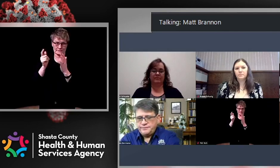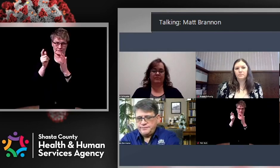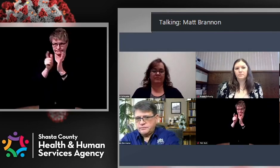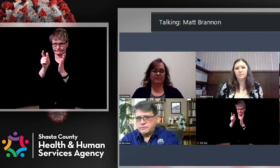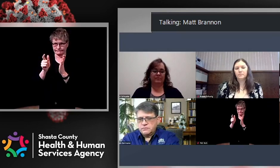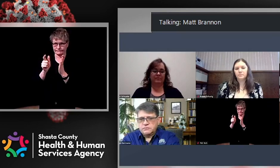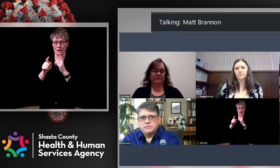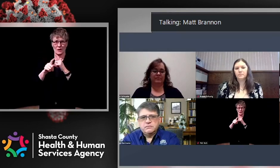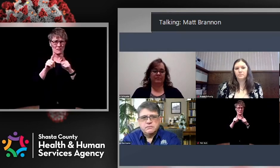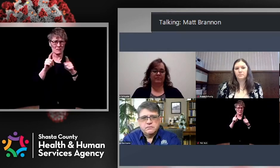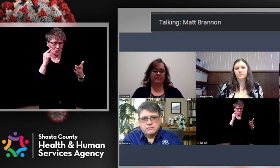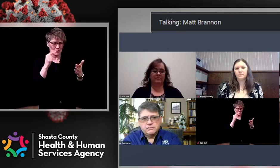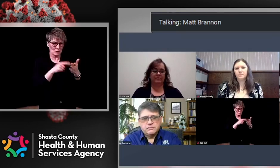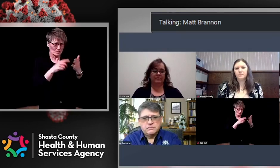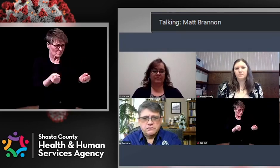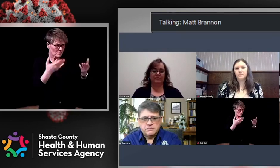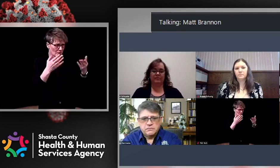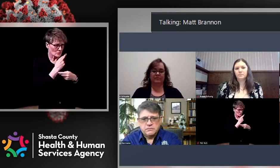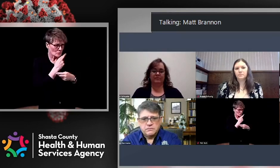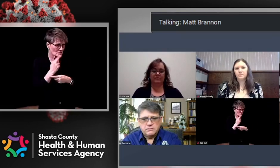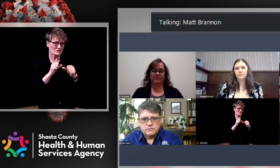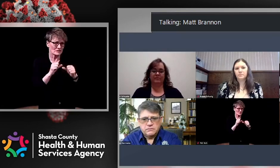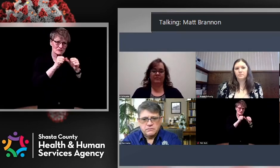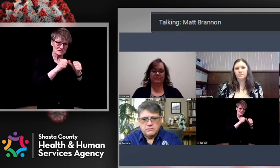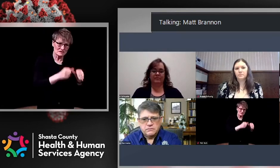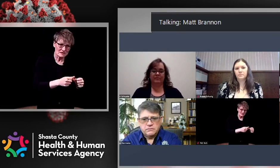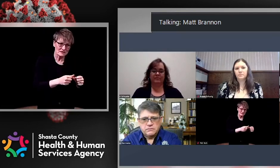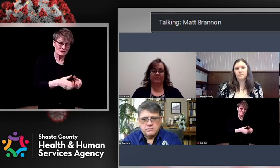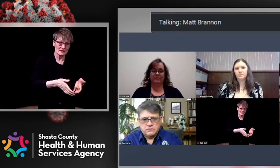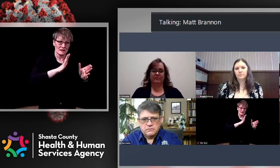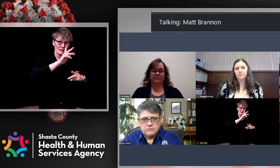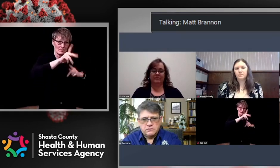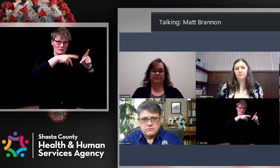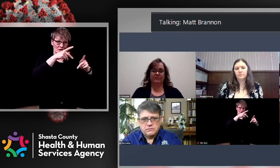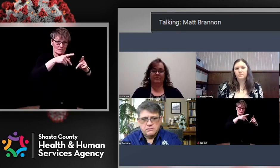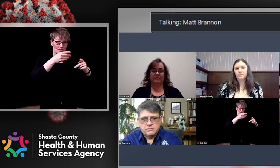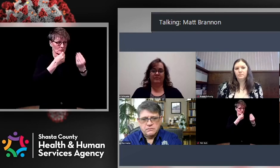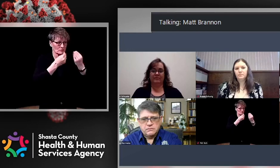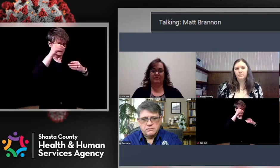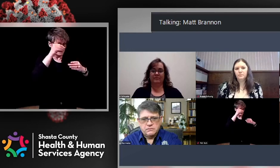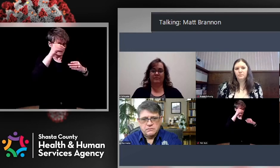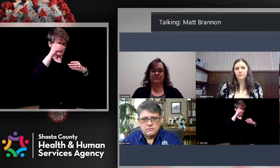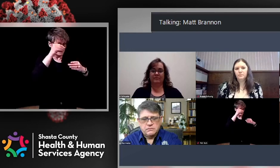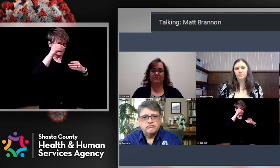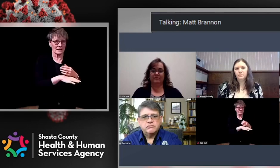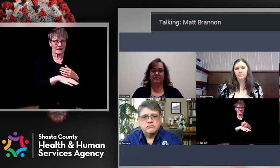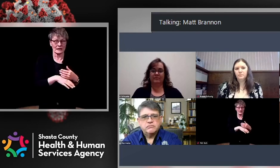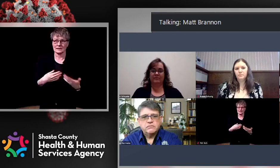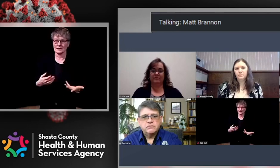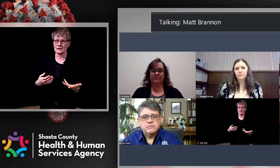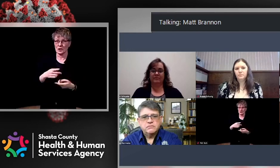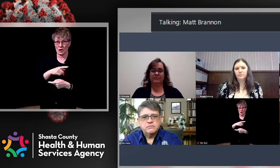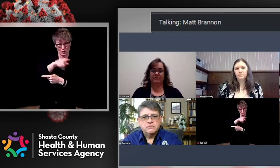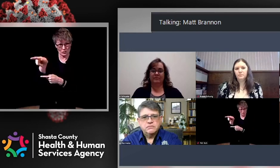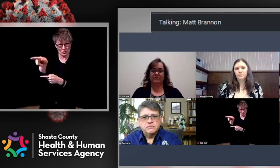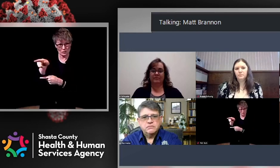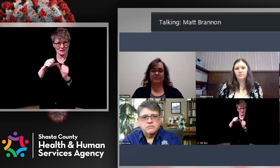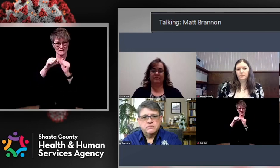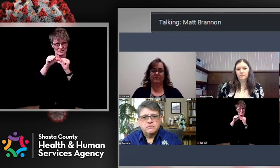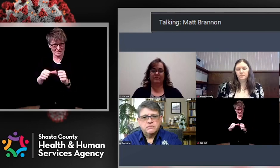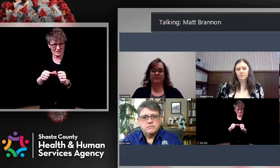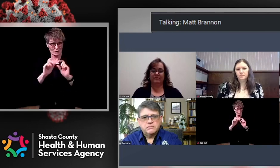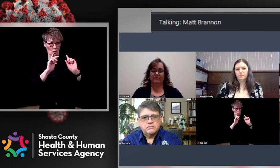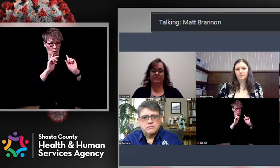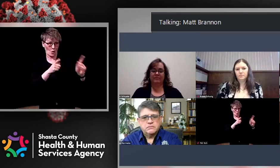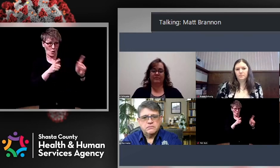education with some of them. Are some of these restaurants still having people come to educate them and still being not